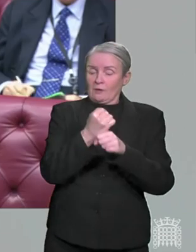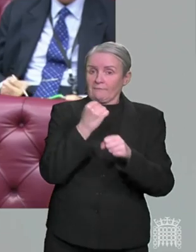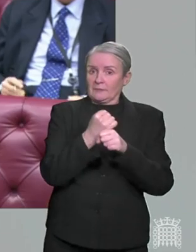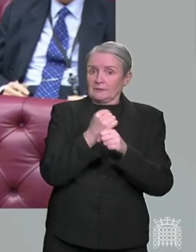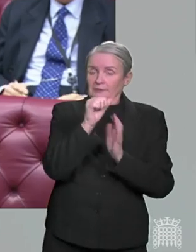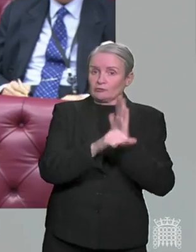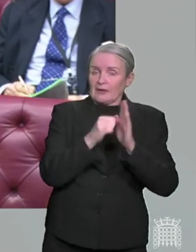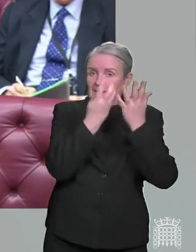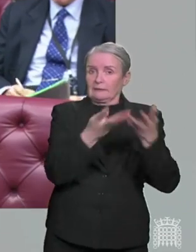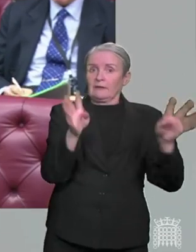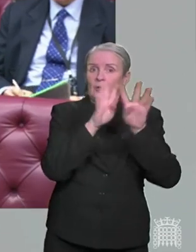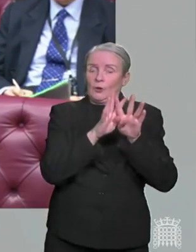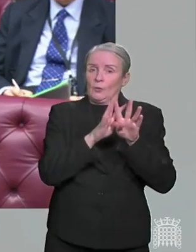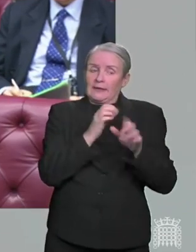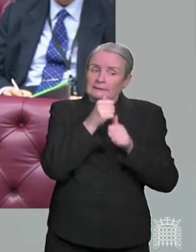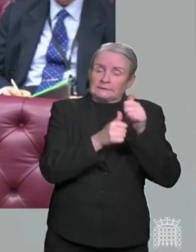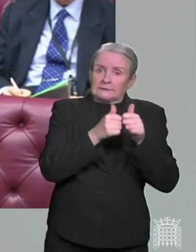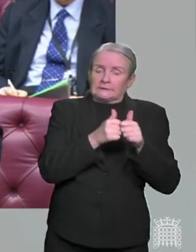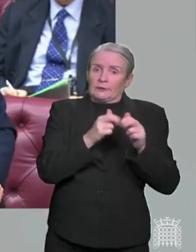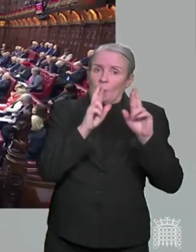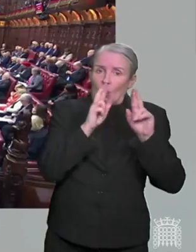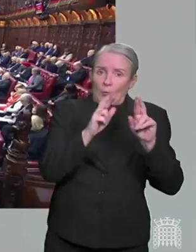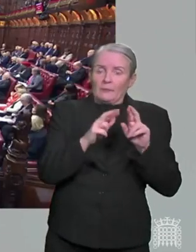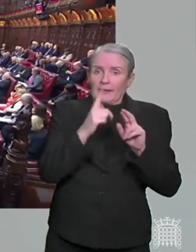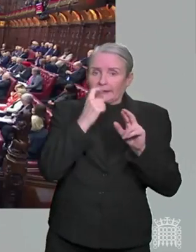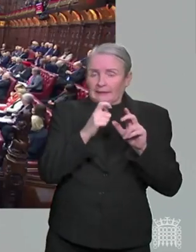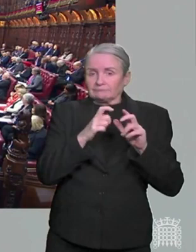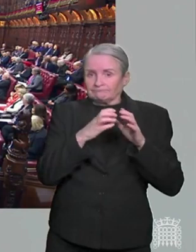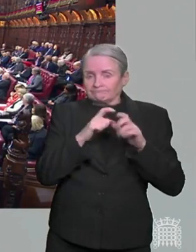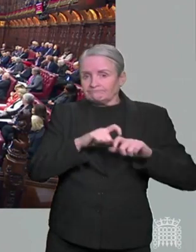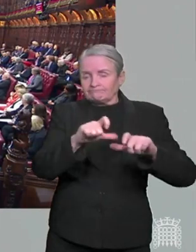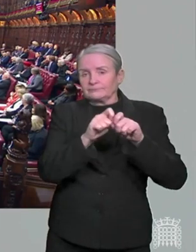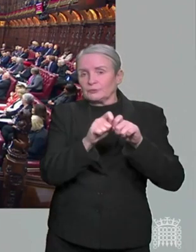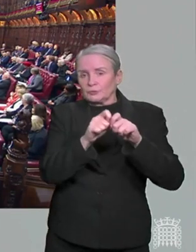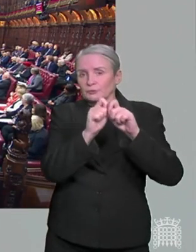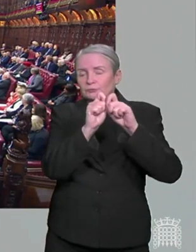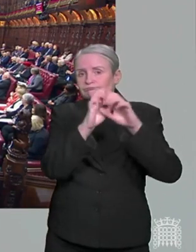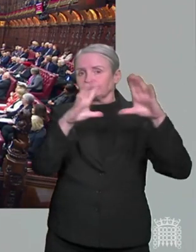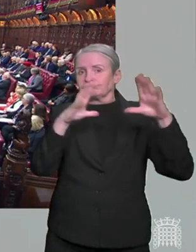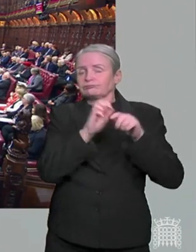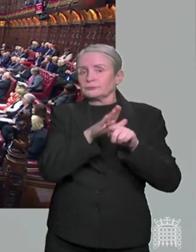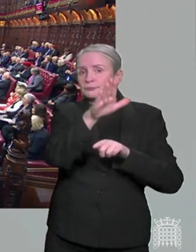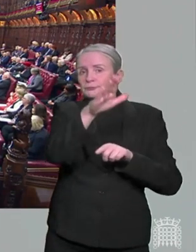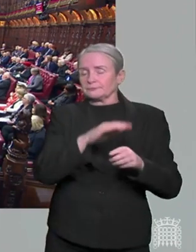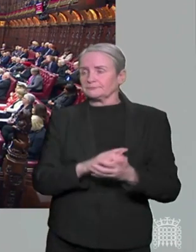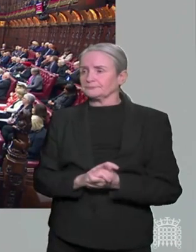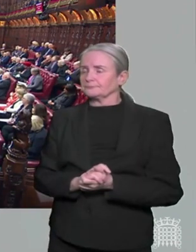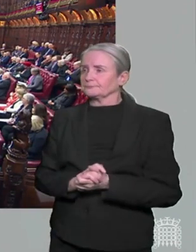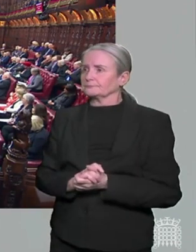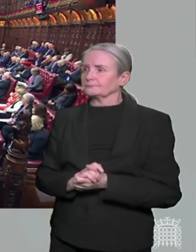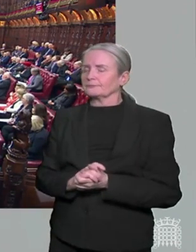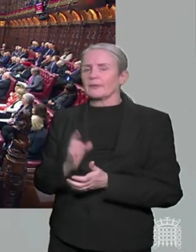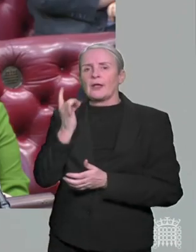this and try and make sure they can build a brighter future for that country. Well, it was one of the things Andrew Mitchell said in introducing the white